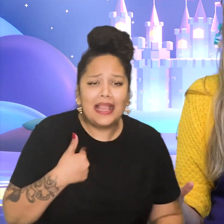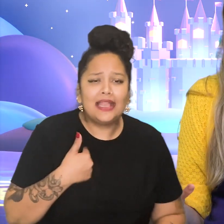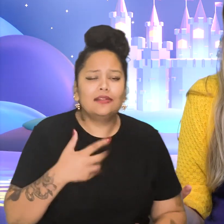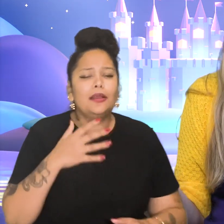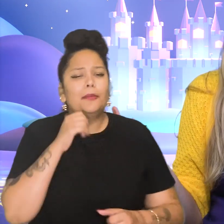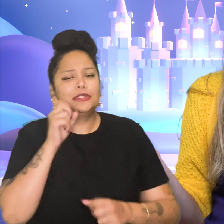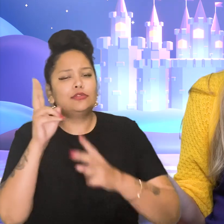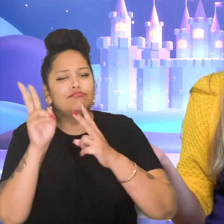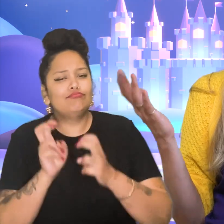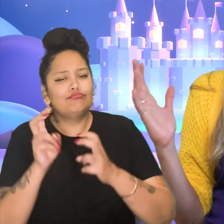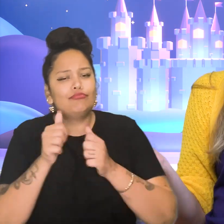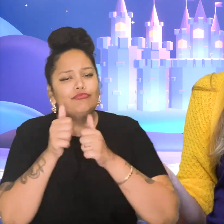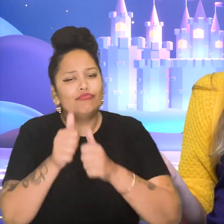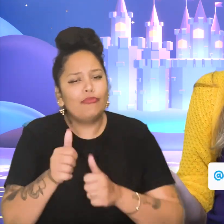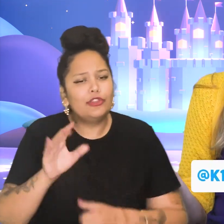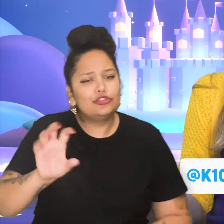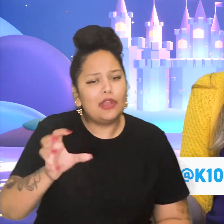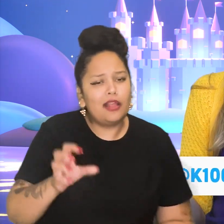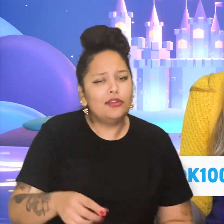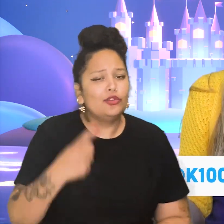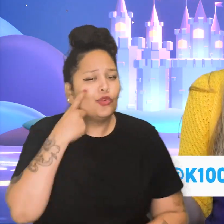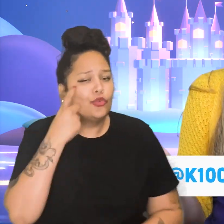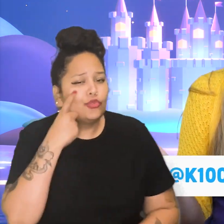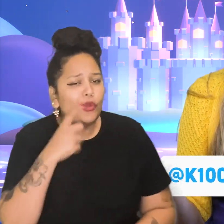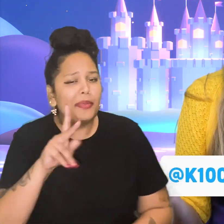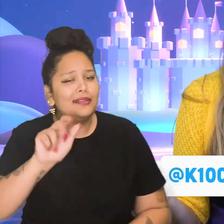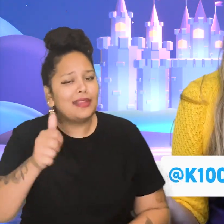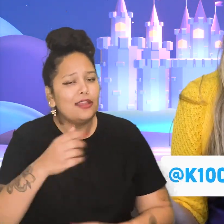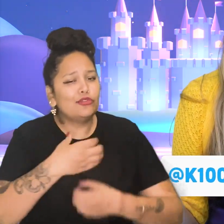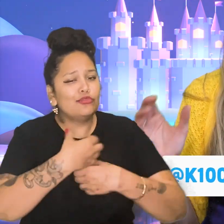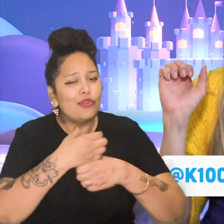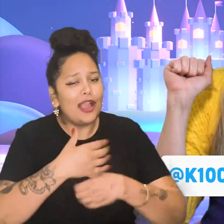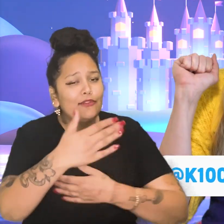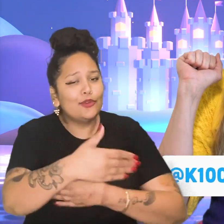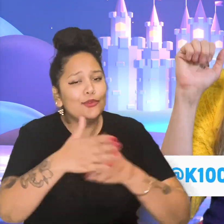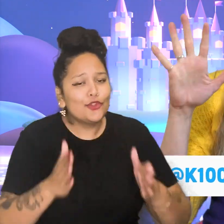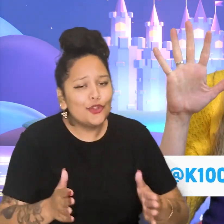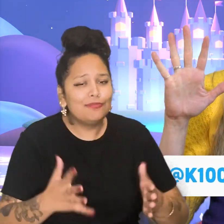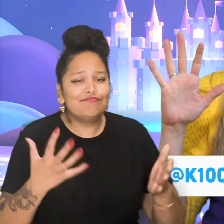them with me, make sure to subscribe to my channel on YouTube